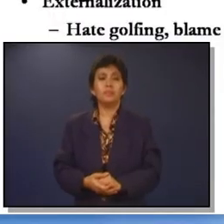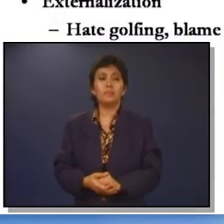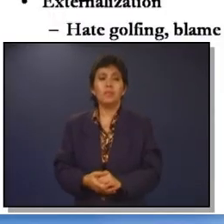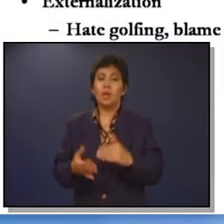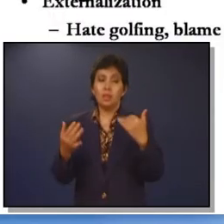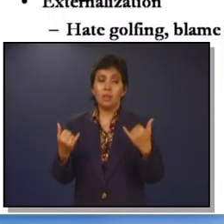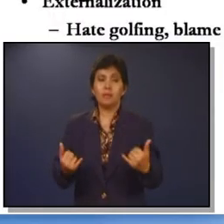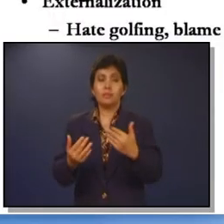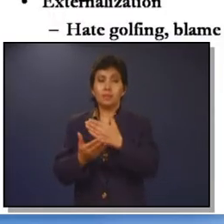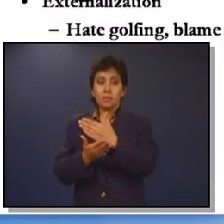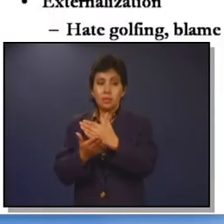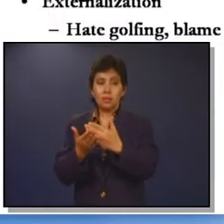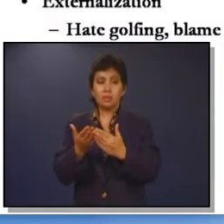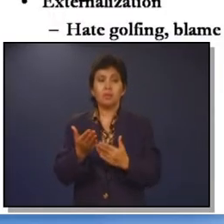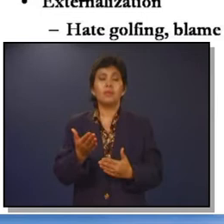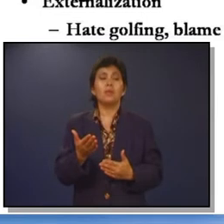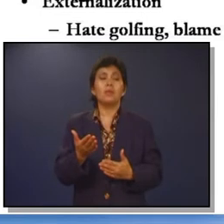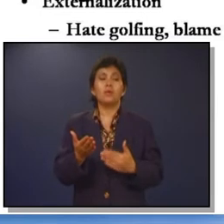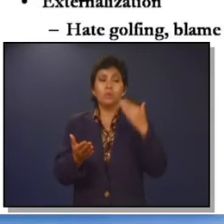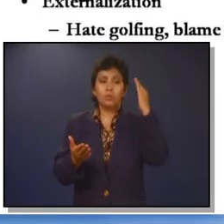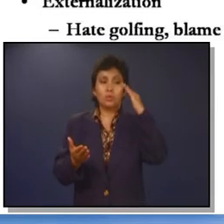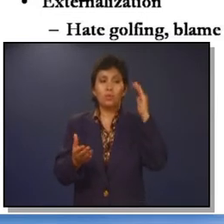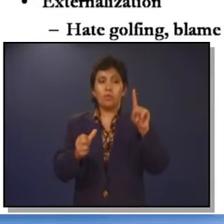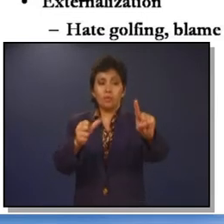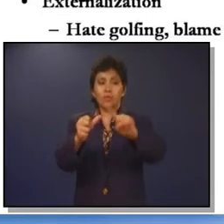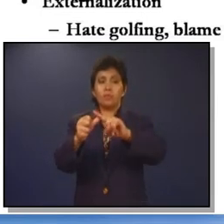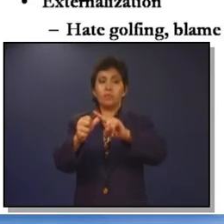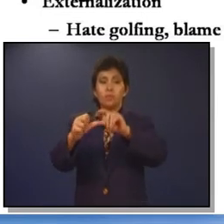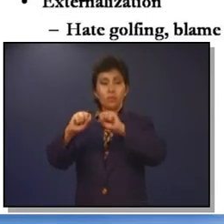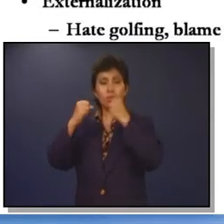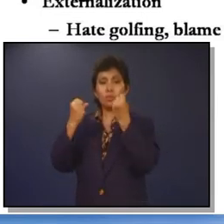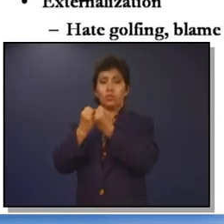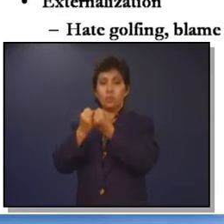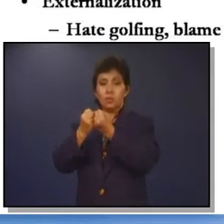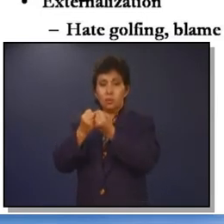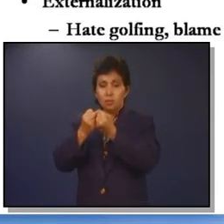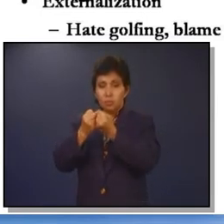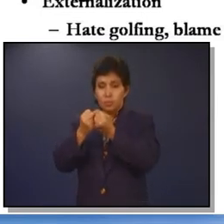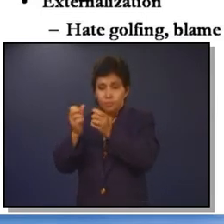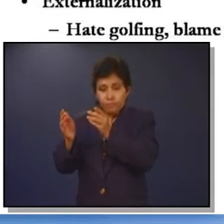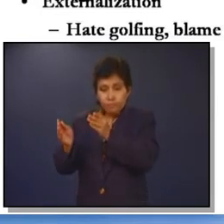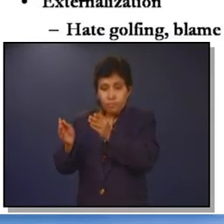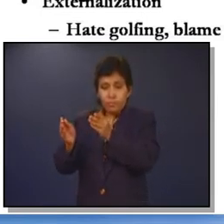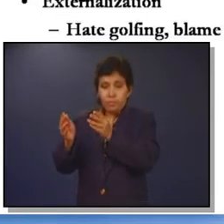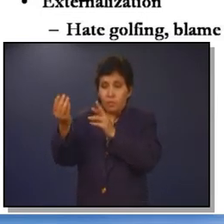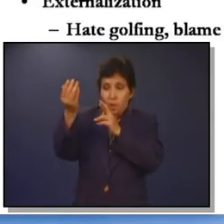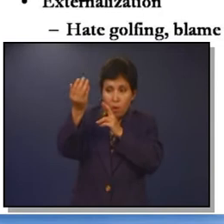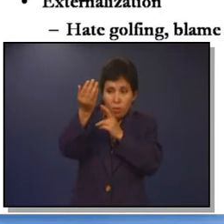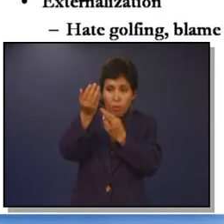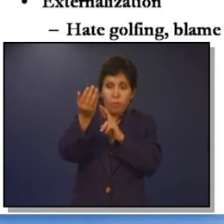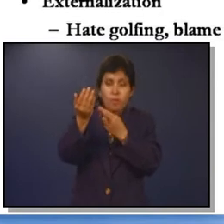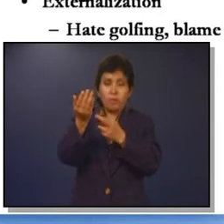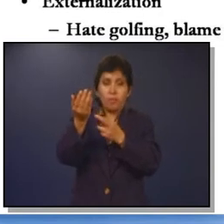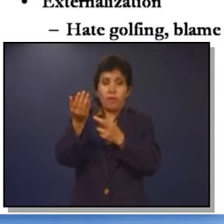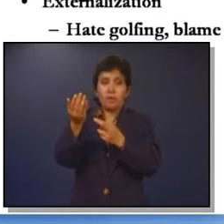Now, some of the terms that it's good for you to know. The first one is social adjustment. Social adjustments means we